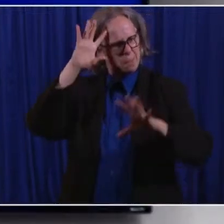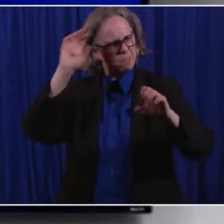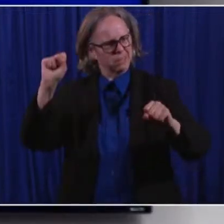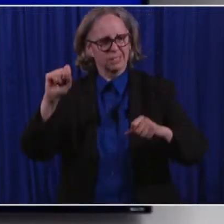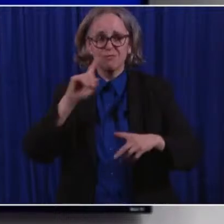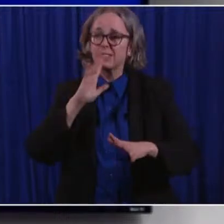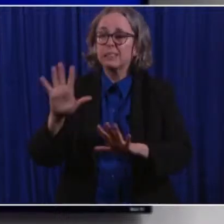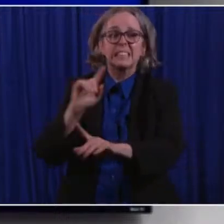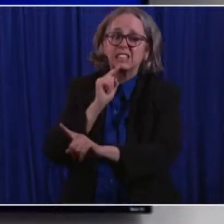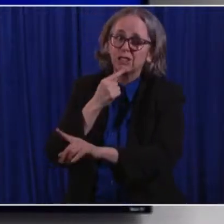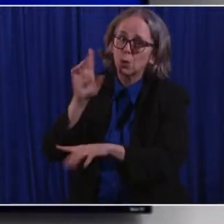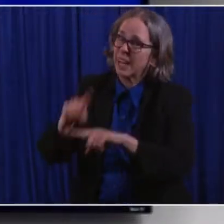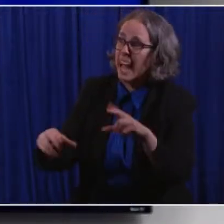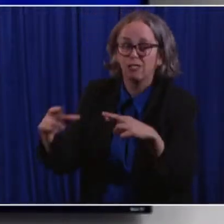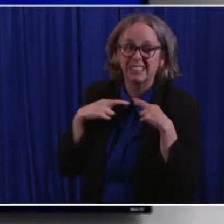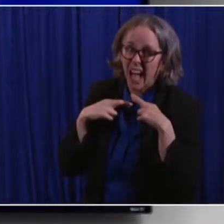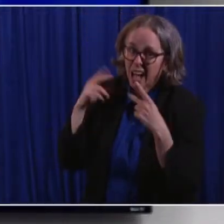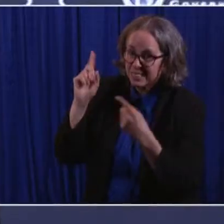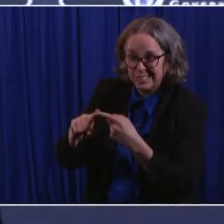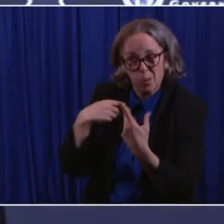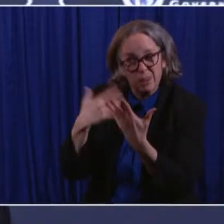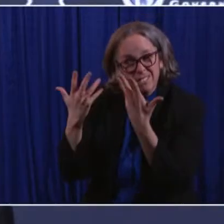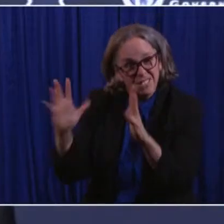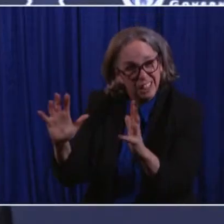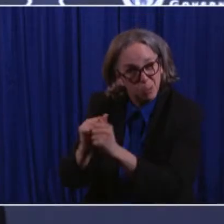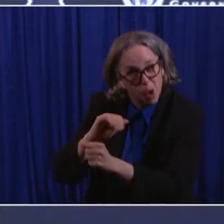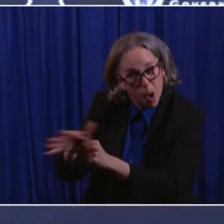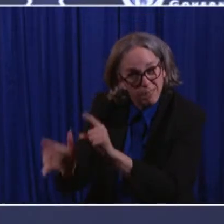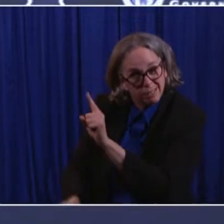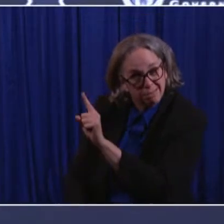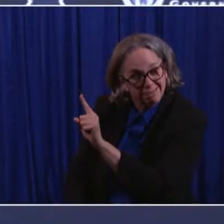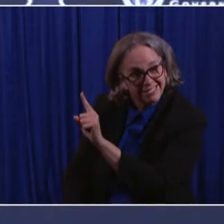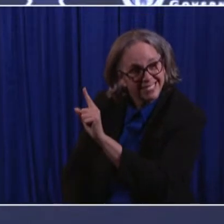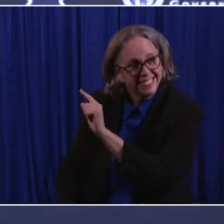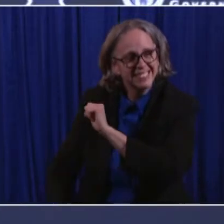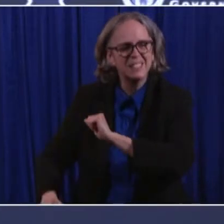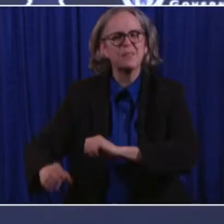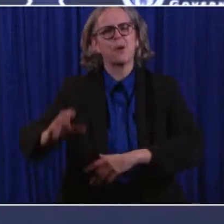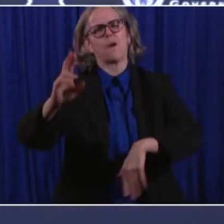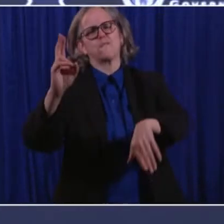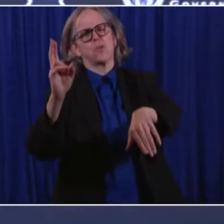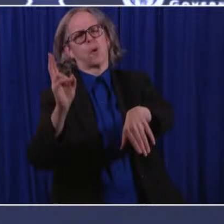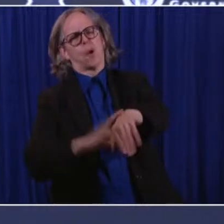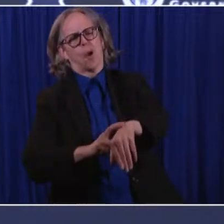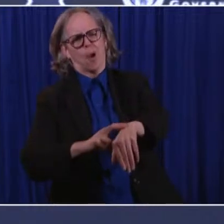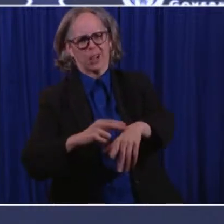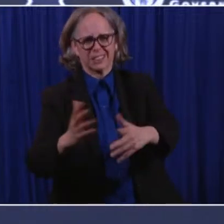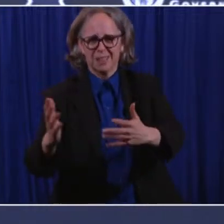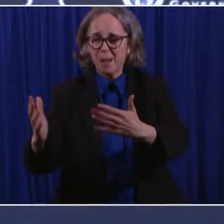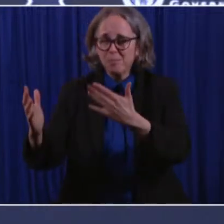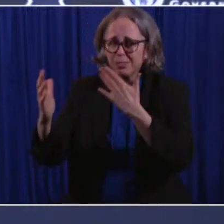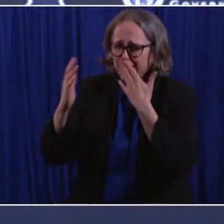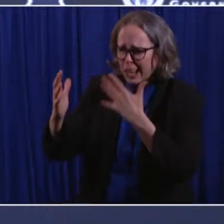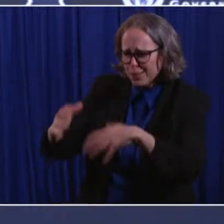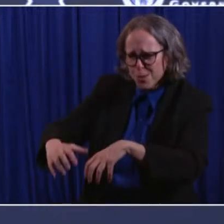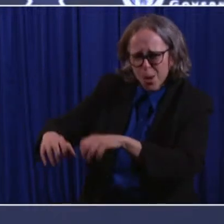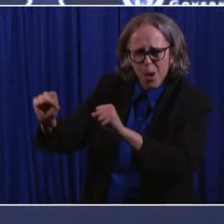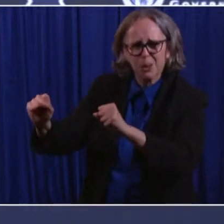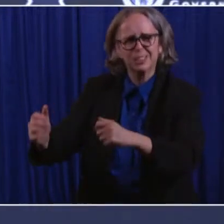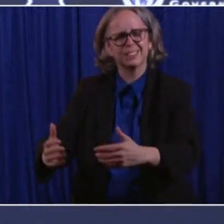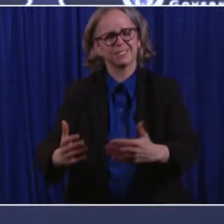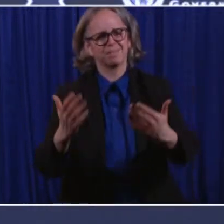us. So. Thank you very much. Thanks for hosting us. Sure, absolutely. Yeah, this is just great. The Cintas Center is